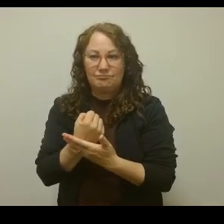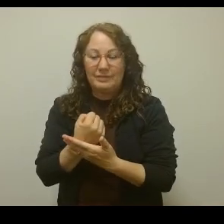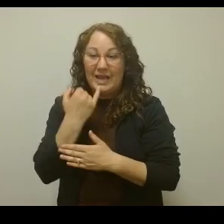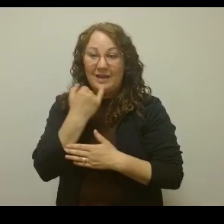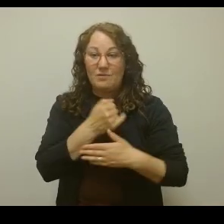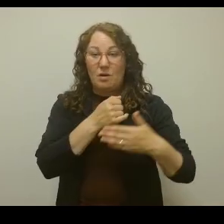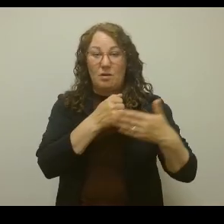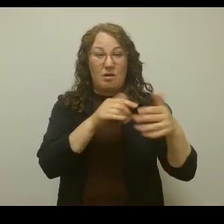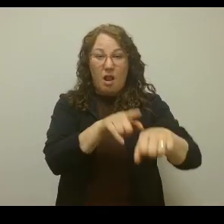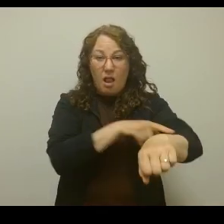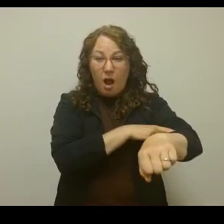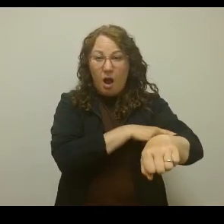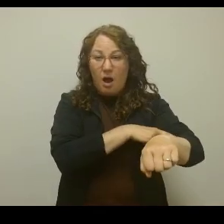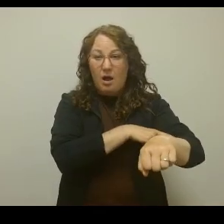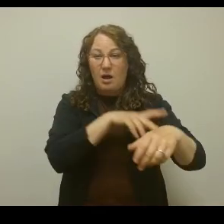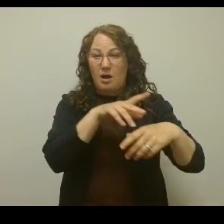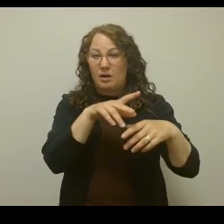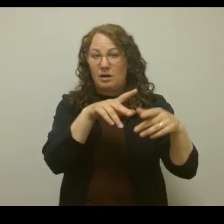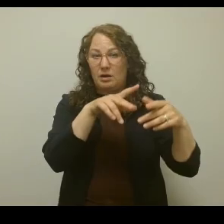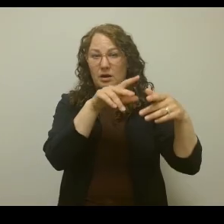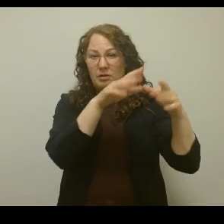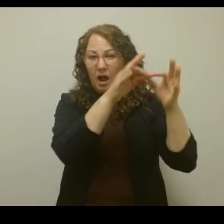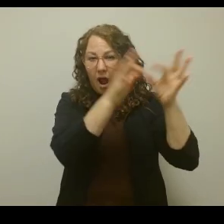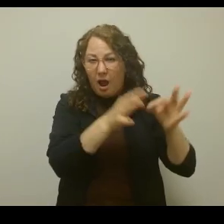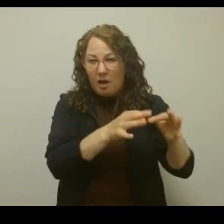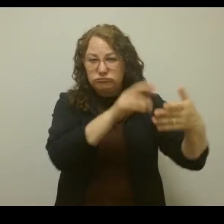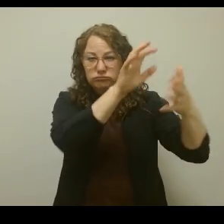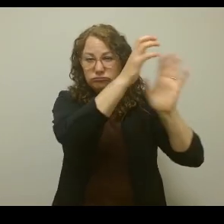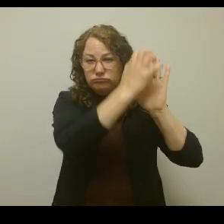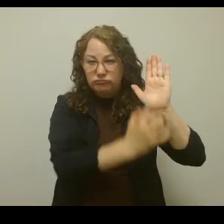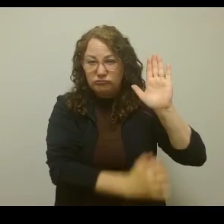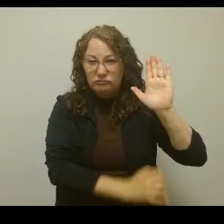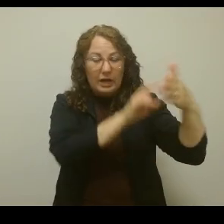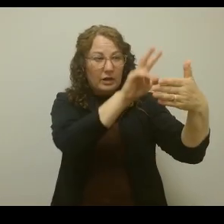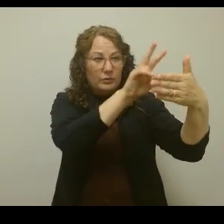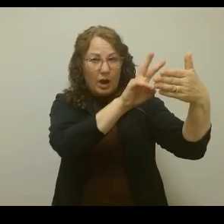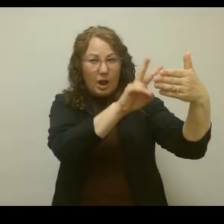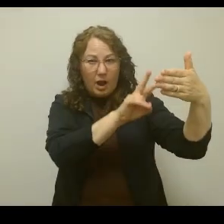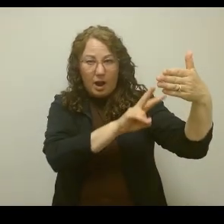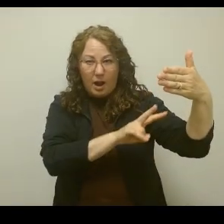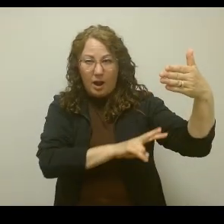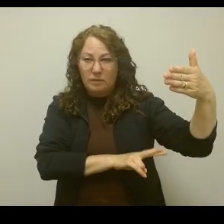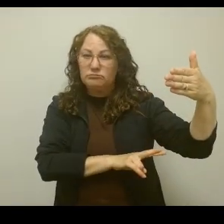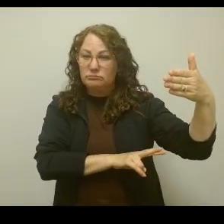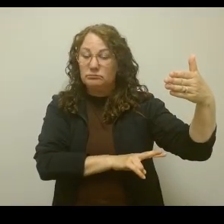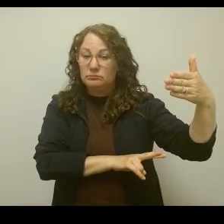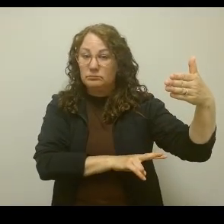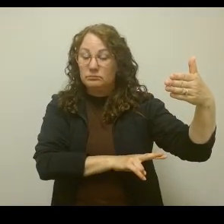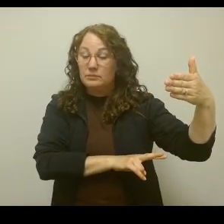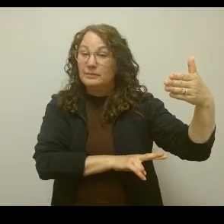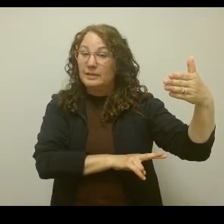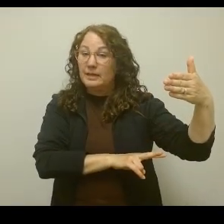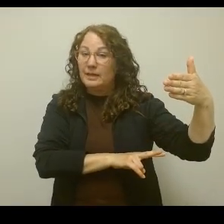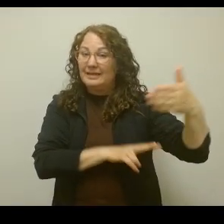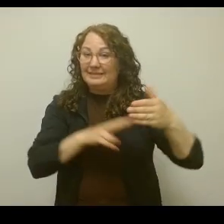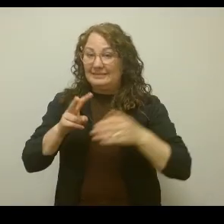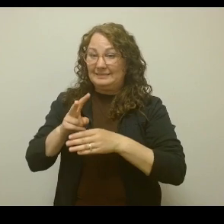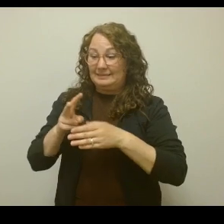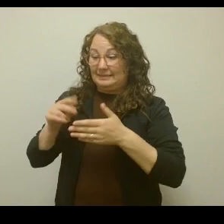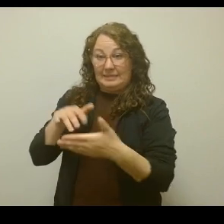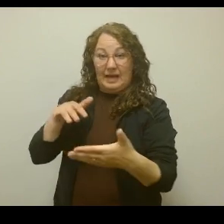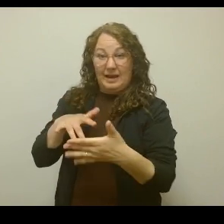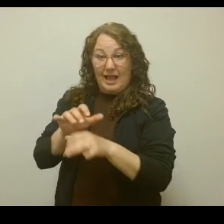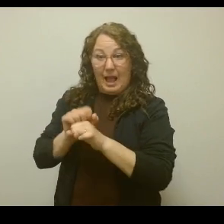of text, a great way to build your study habits